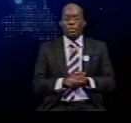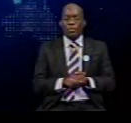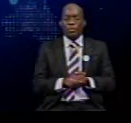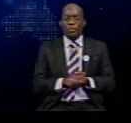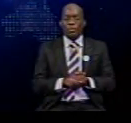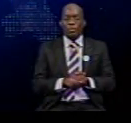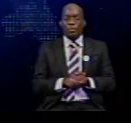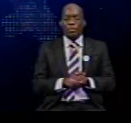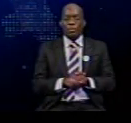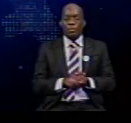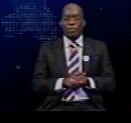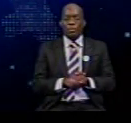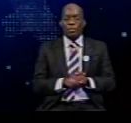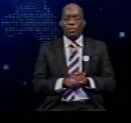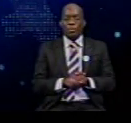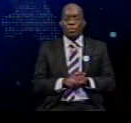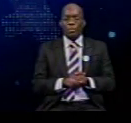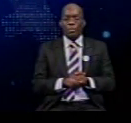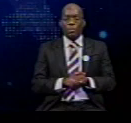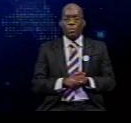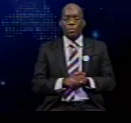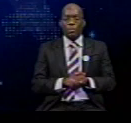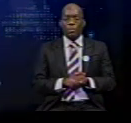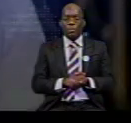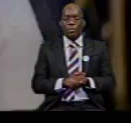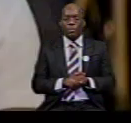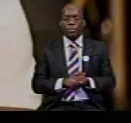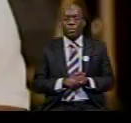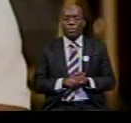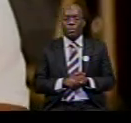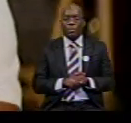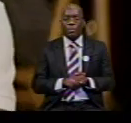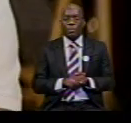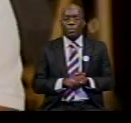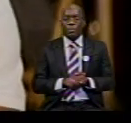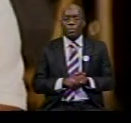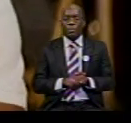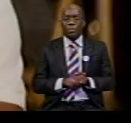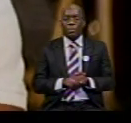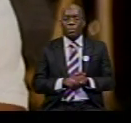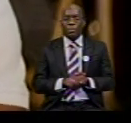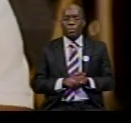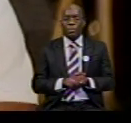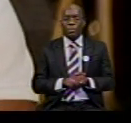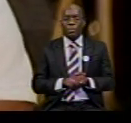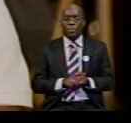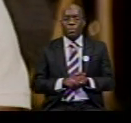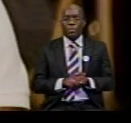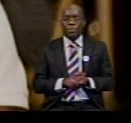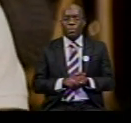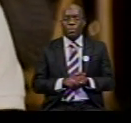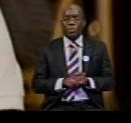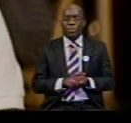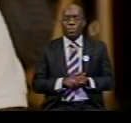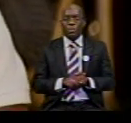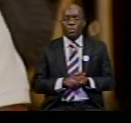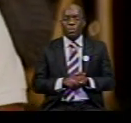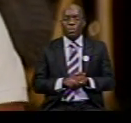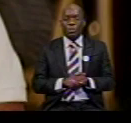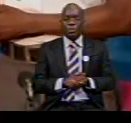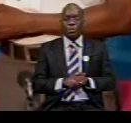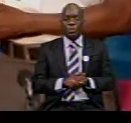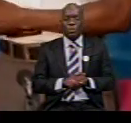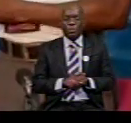of what God did in the life of our daughter. Our daughter has been bedwetting for some time now. In the last GCK that was held